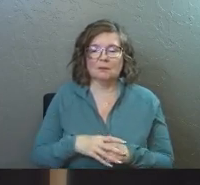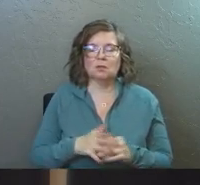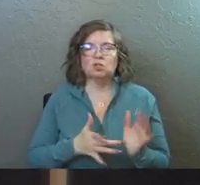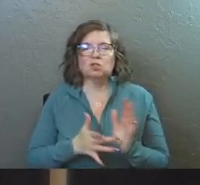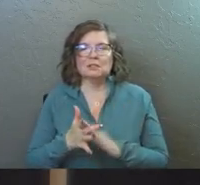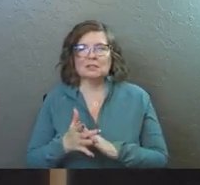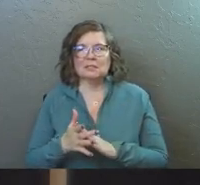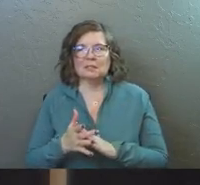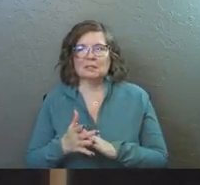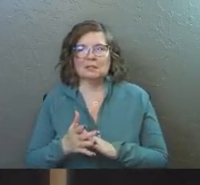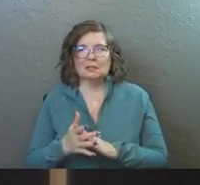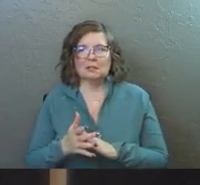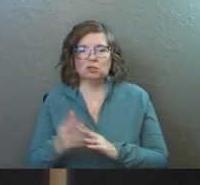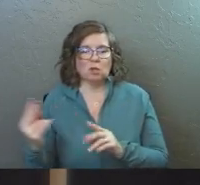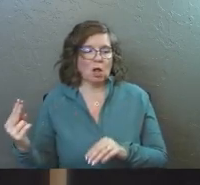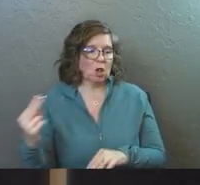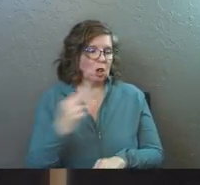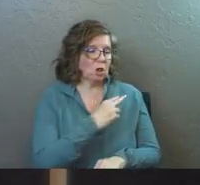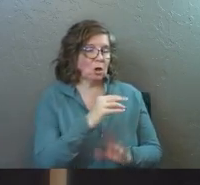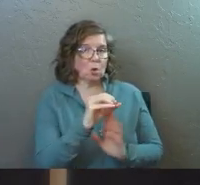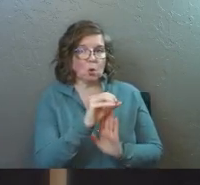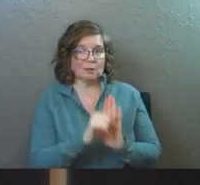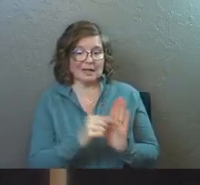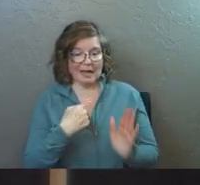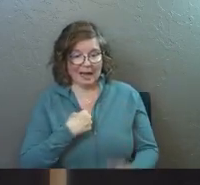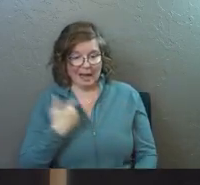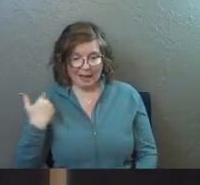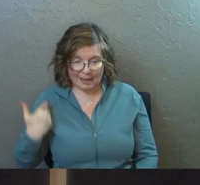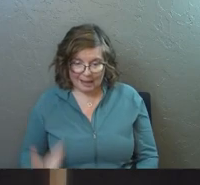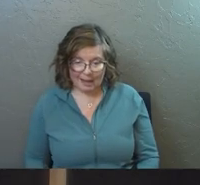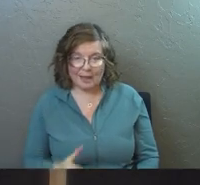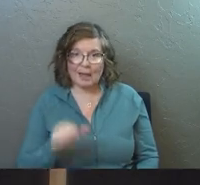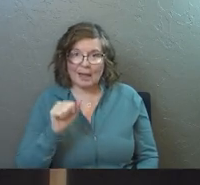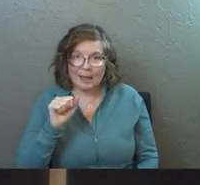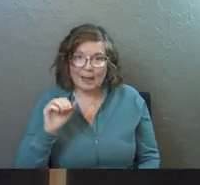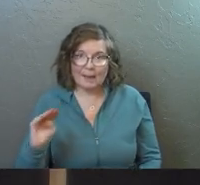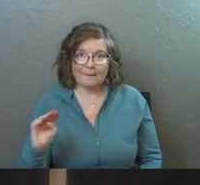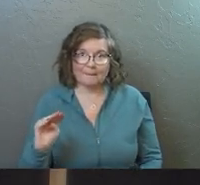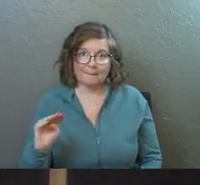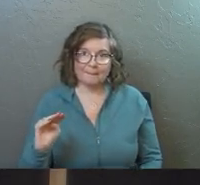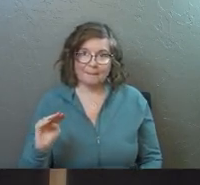So Jesus looks back at all the Old Testament and says, I am the I am.